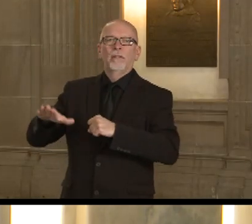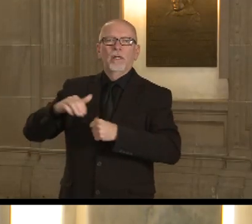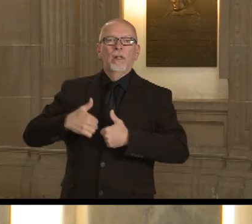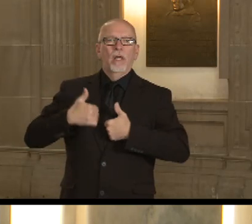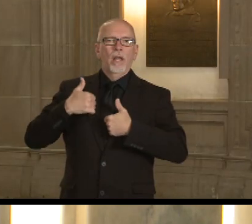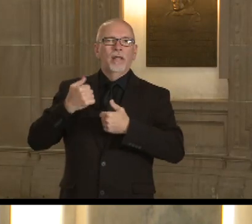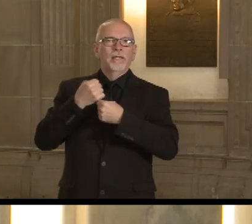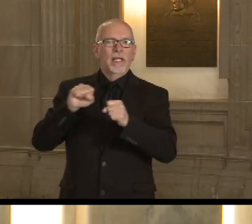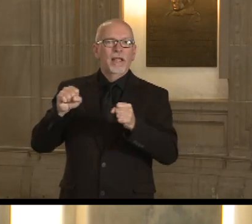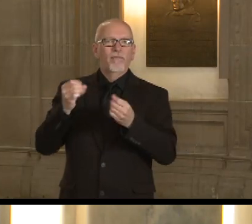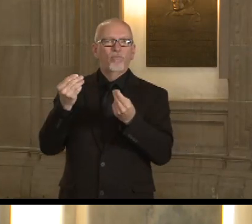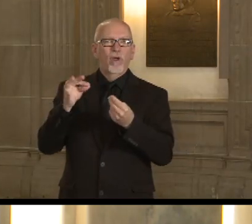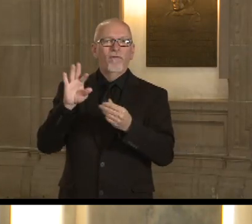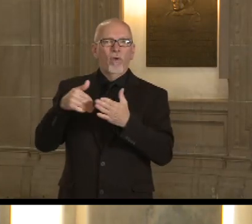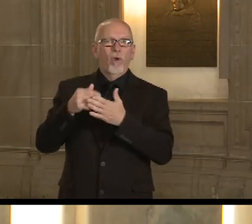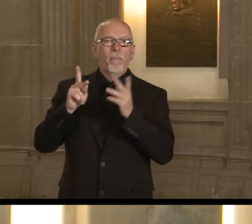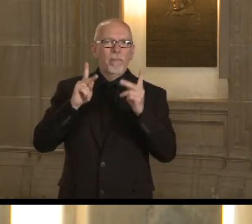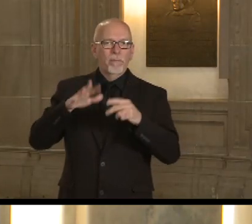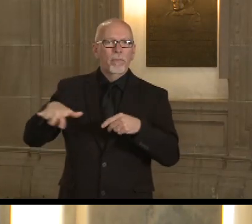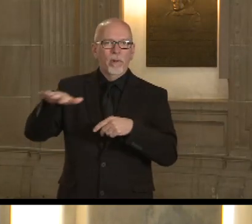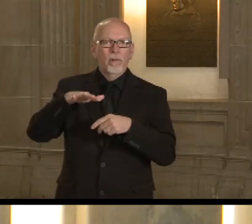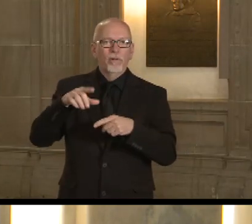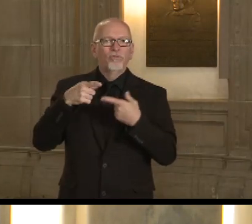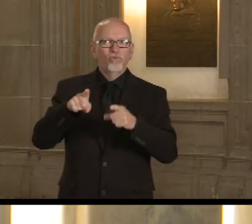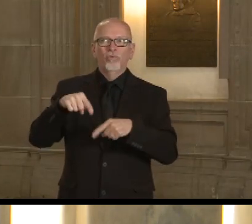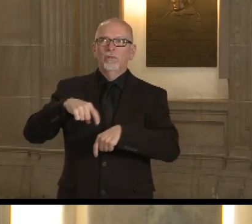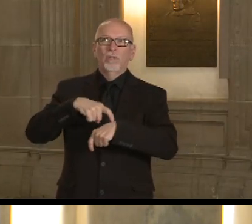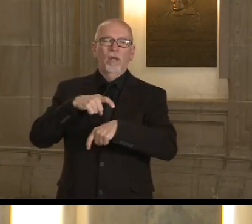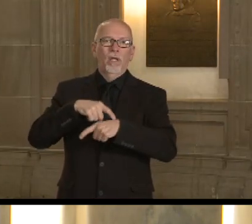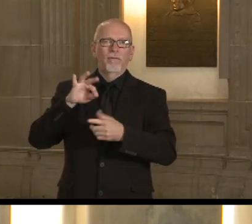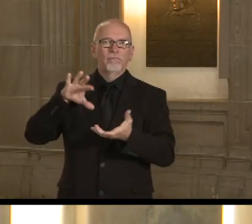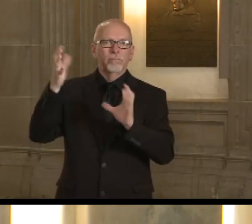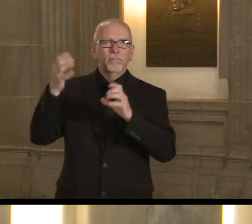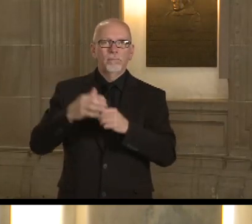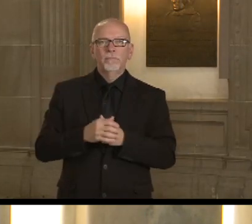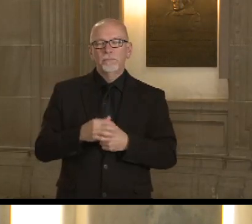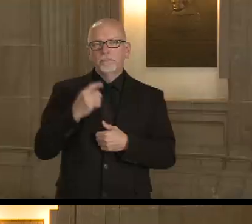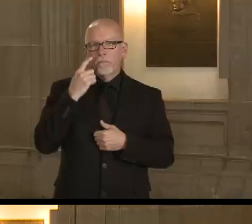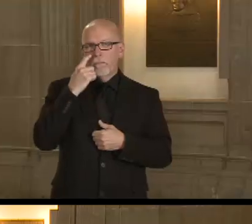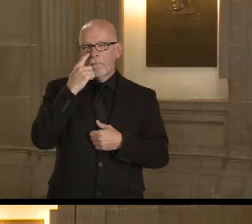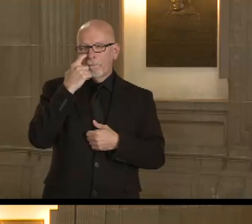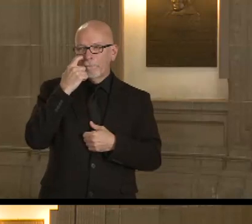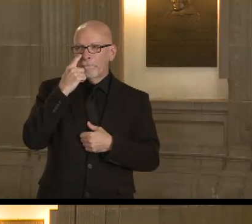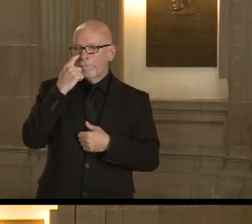the safety, and the property of all Hoosiers during this time of turmoil.